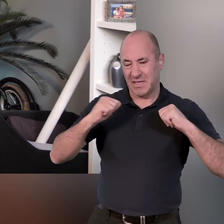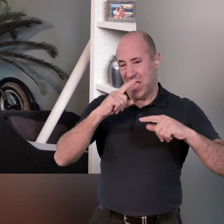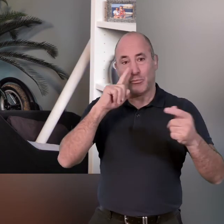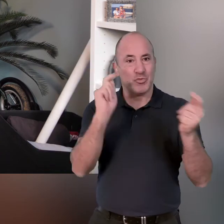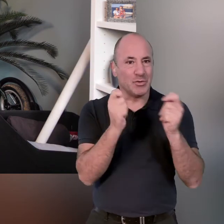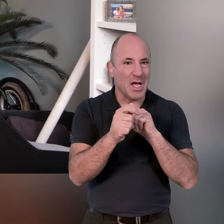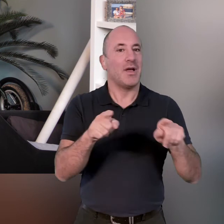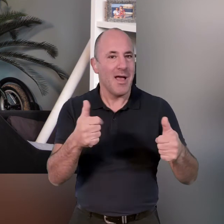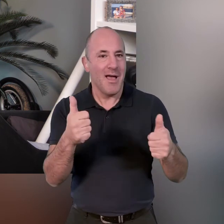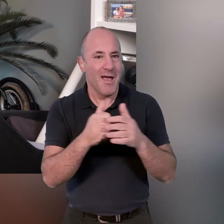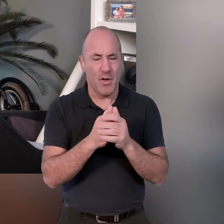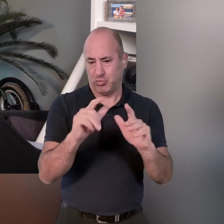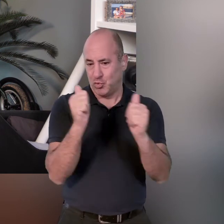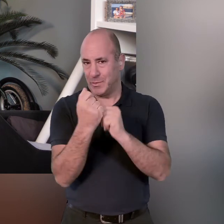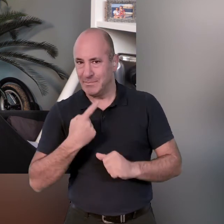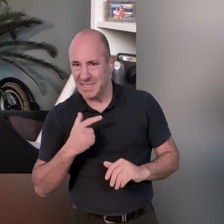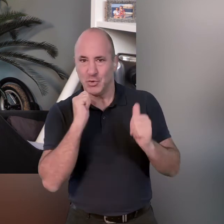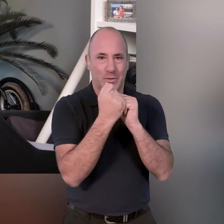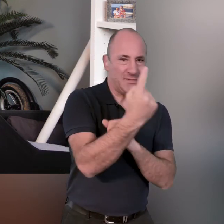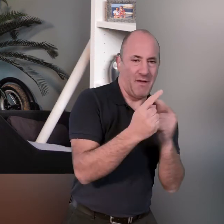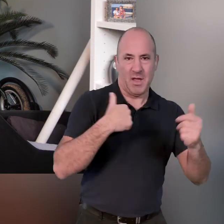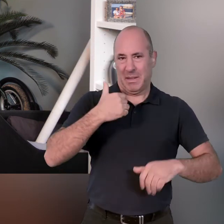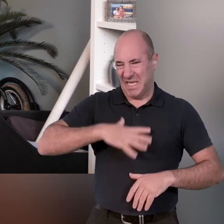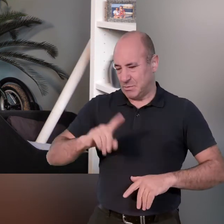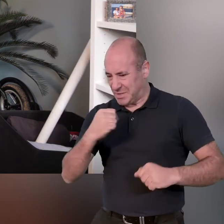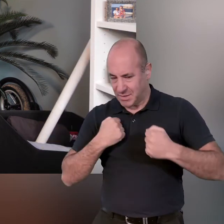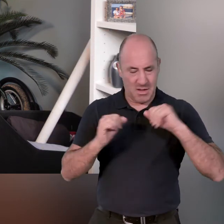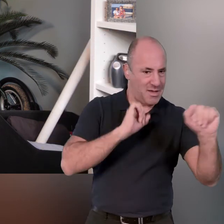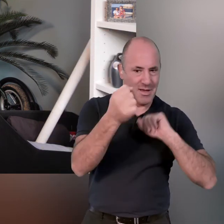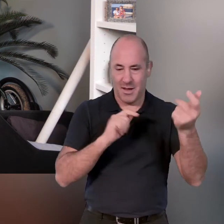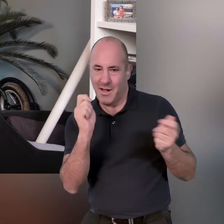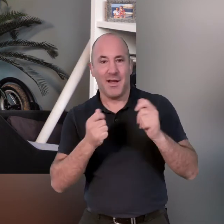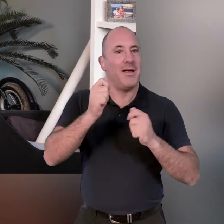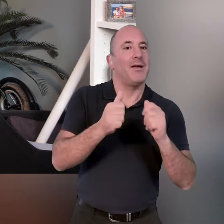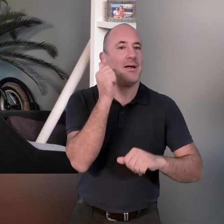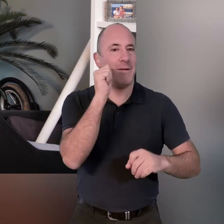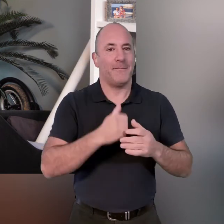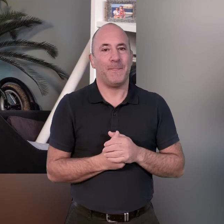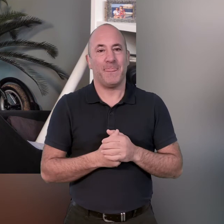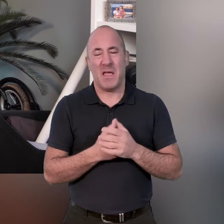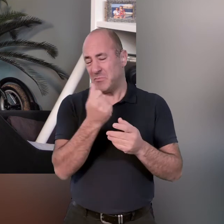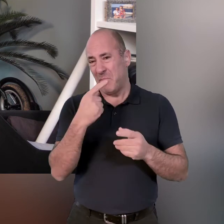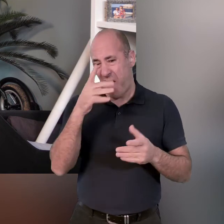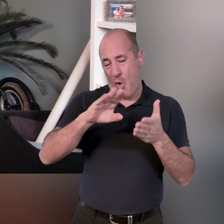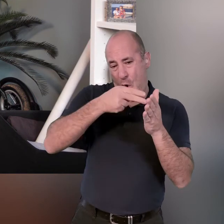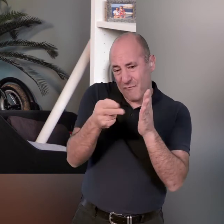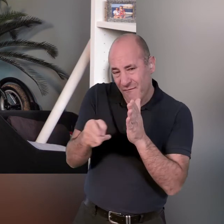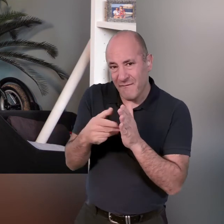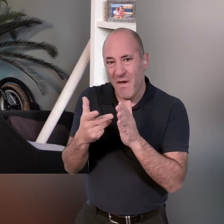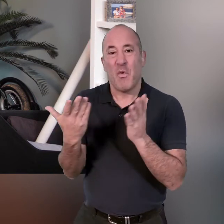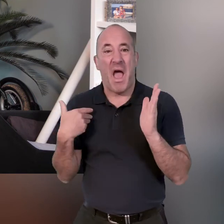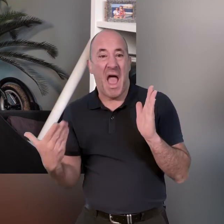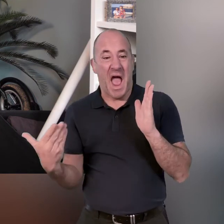change exercises, we can put ones in that work for us and our needs, or what we can do to our abilities, and we can